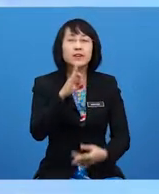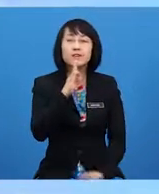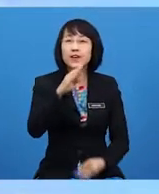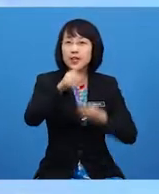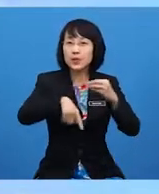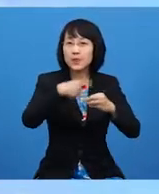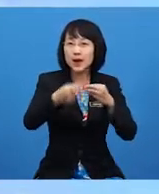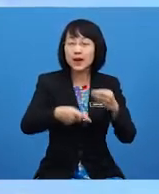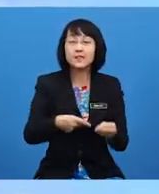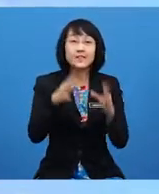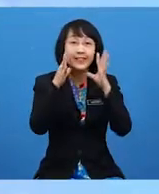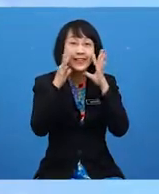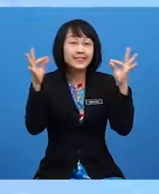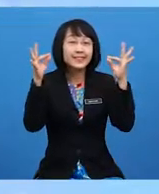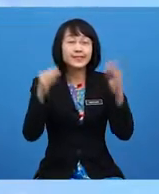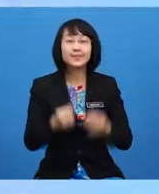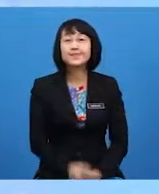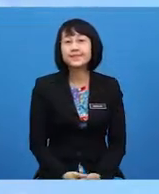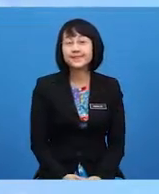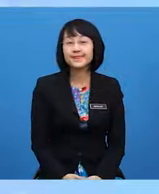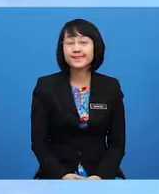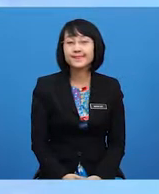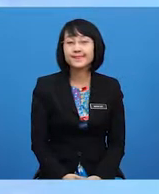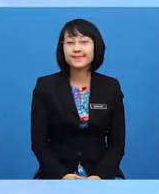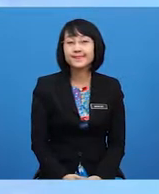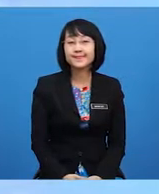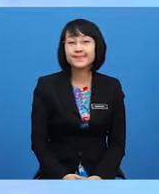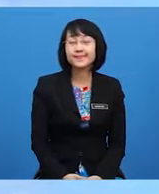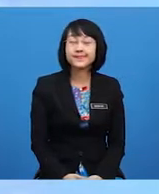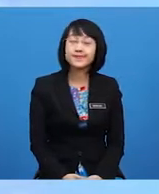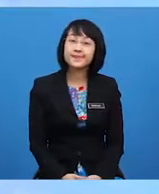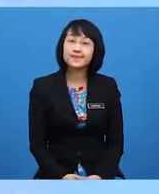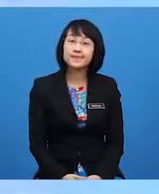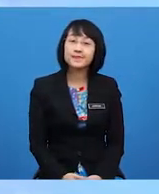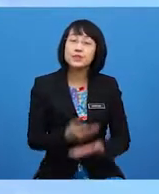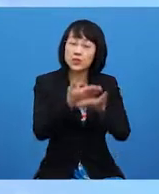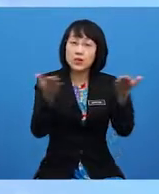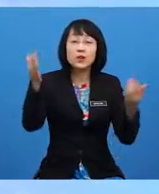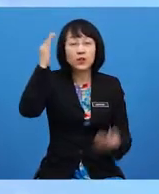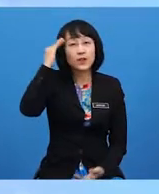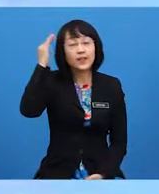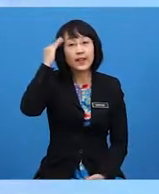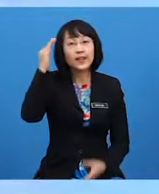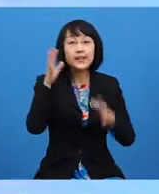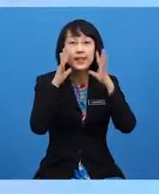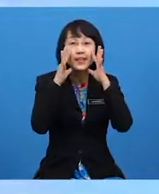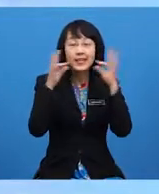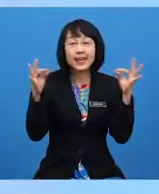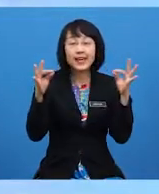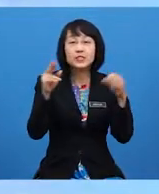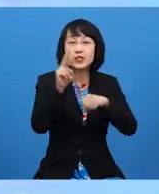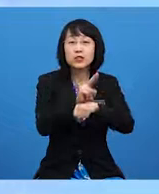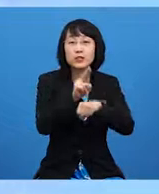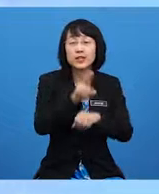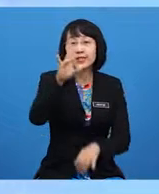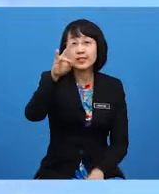70% of their life sleeping? Wow! That would be around 13 to 16 hours of sleep